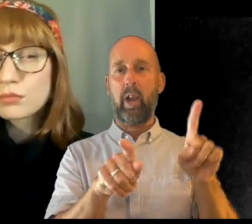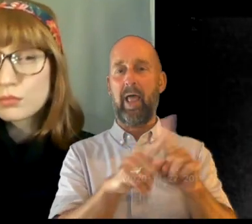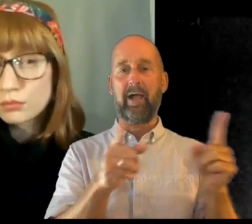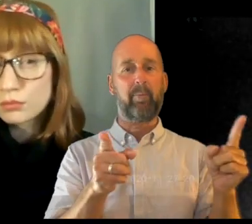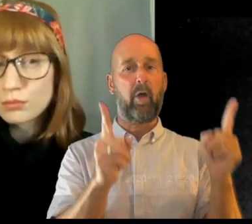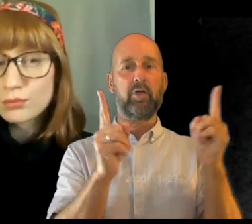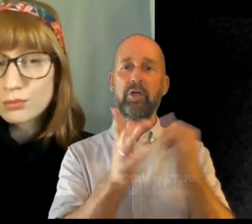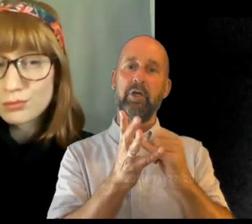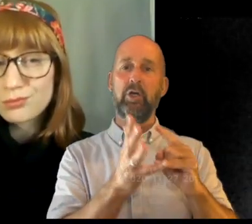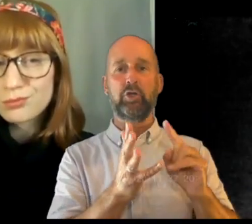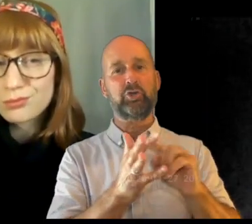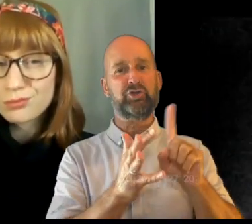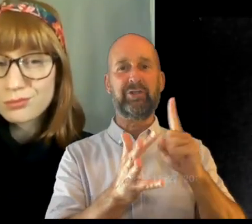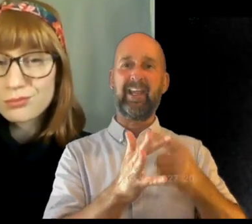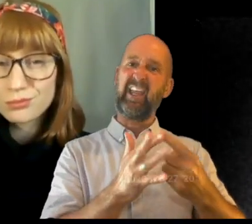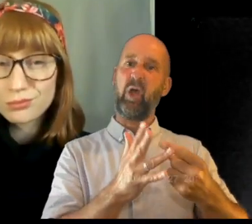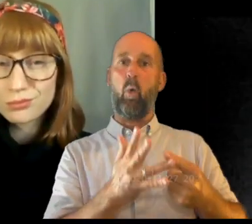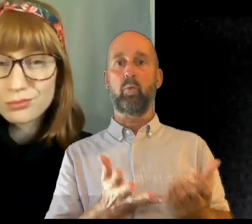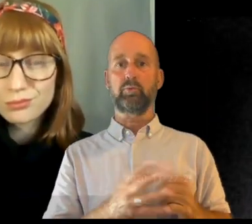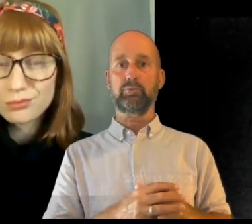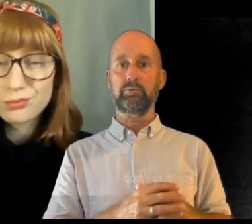bosses, CEOs.